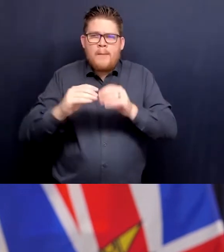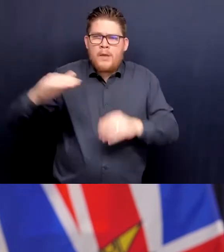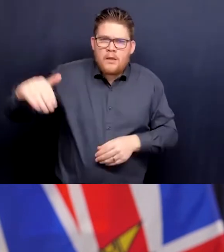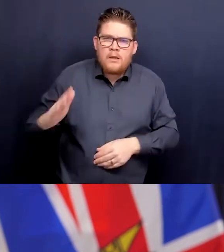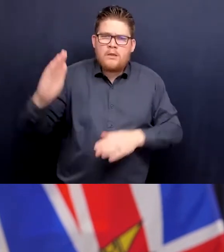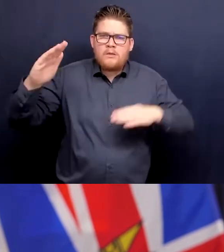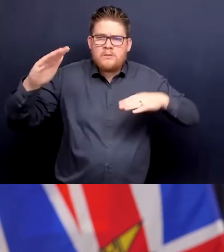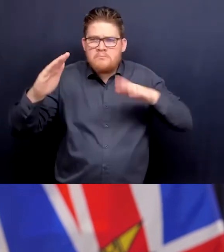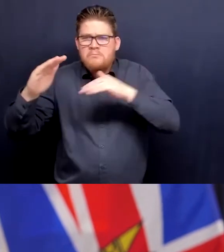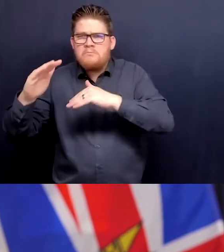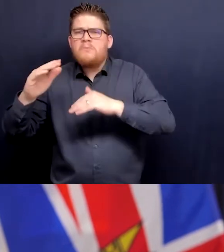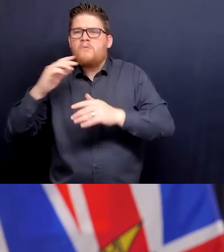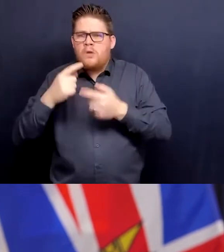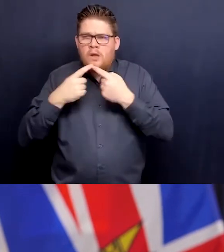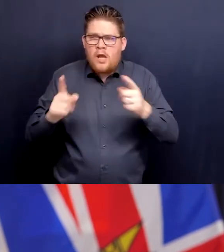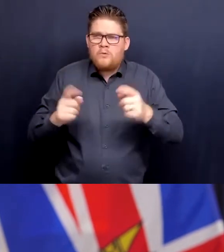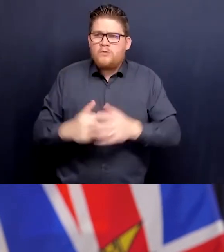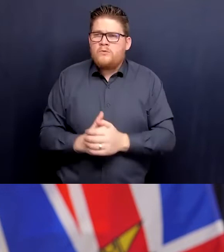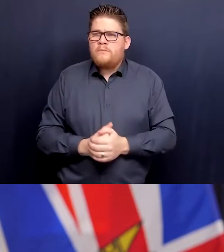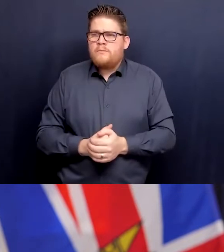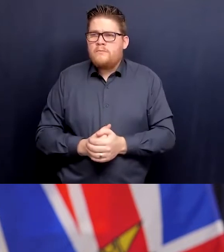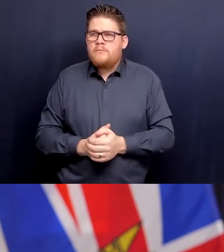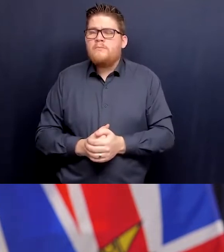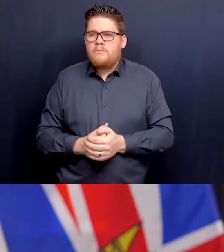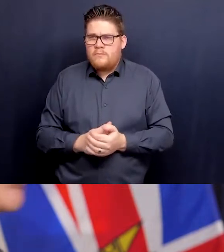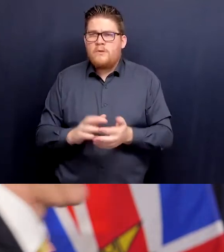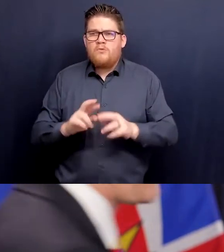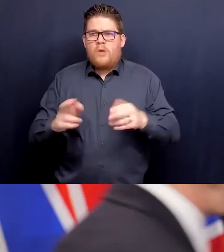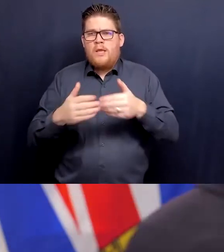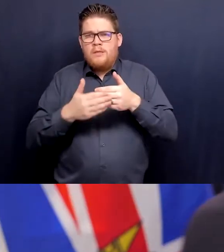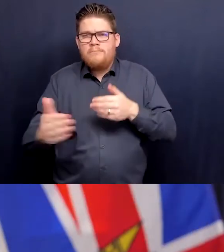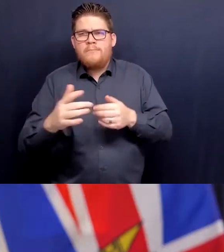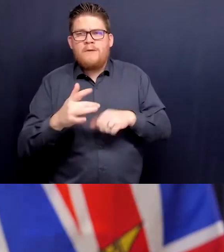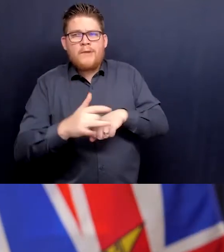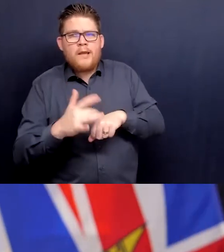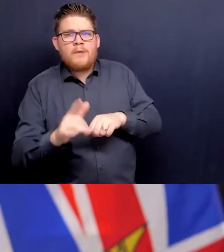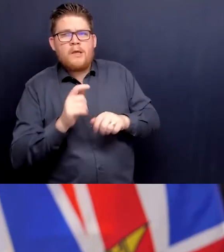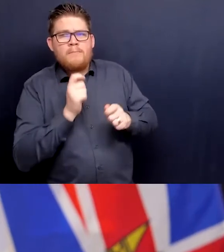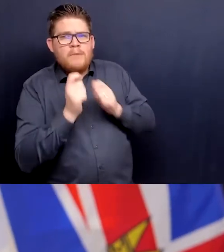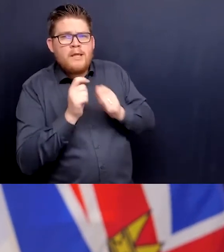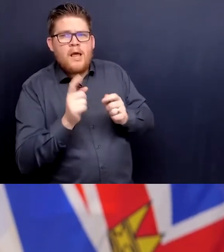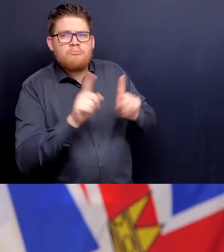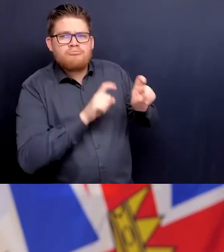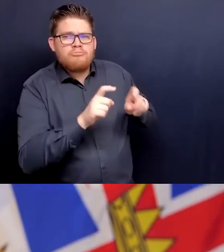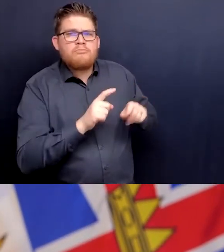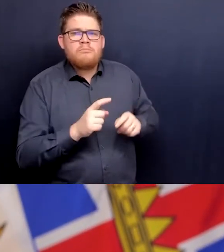regular basis to respond to questions about this and many other subjects. Next question comes from Lisa Cordasco, Vancouver Sun.